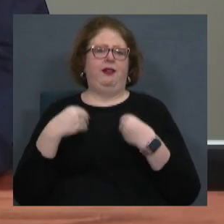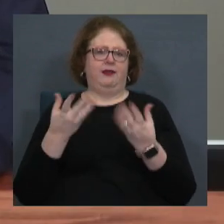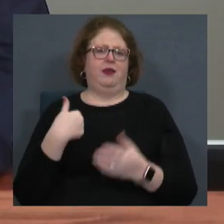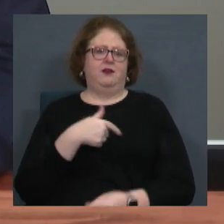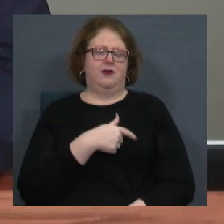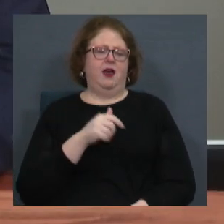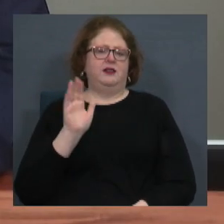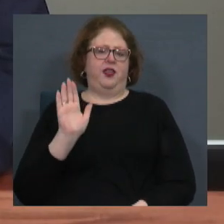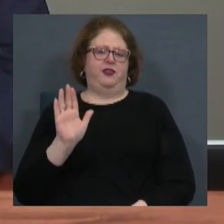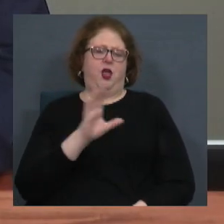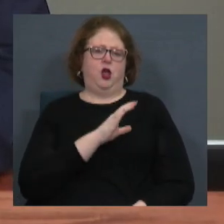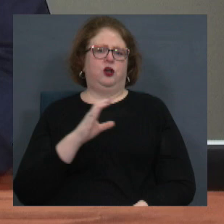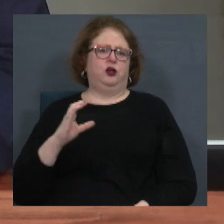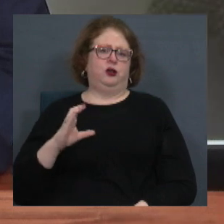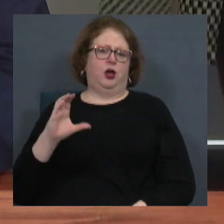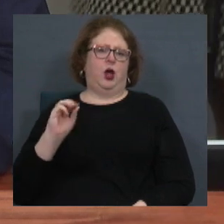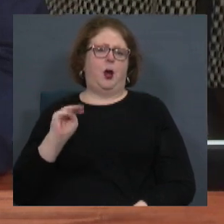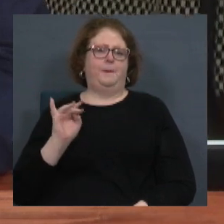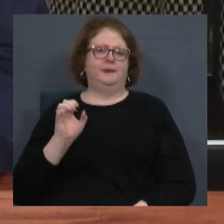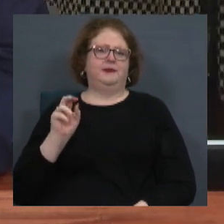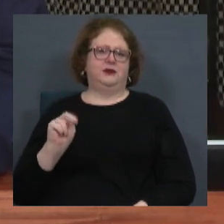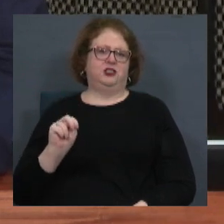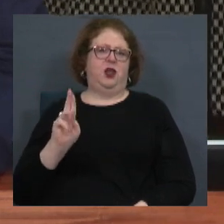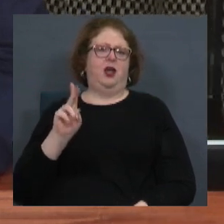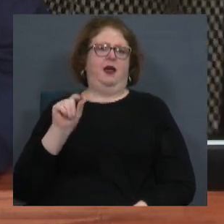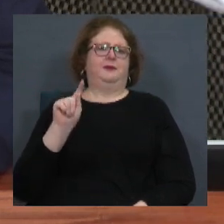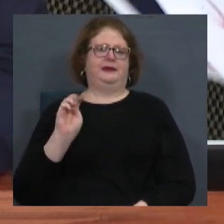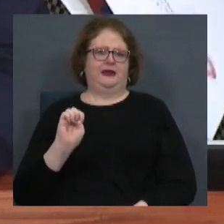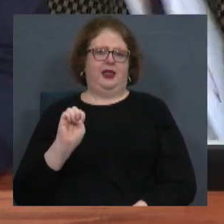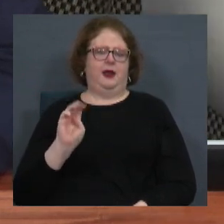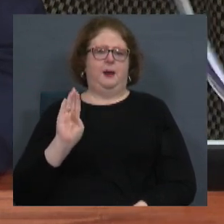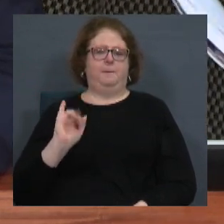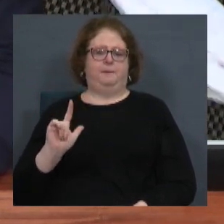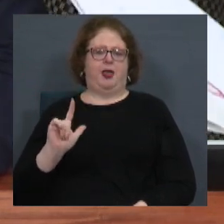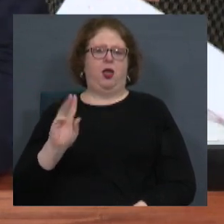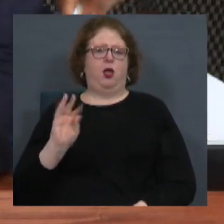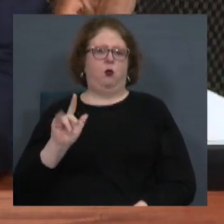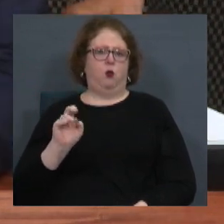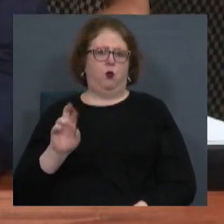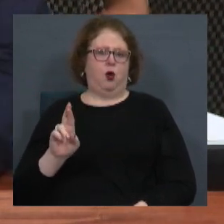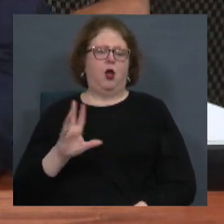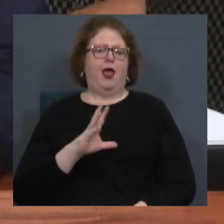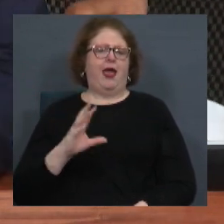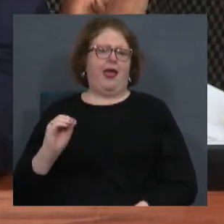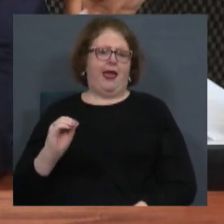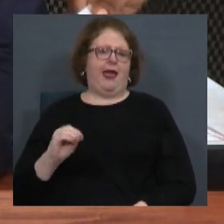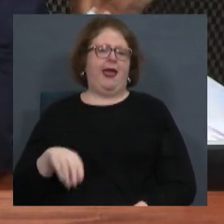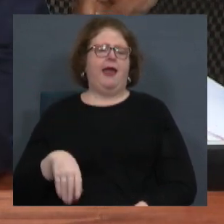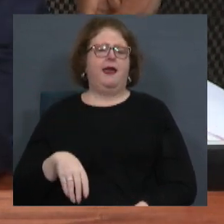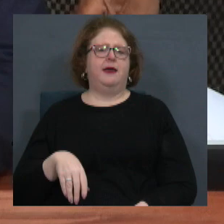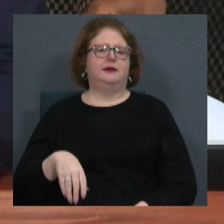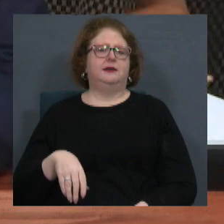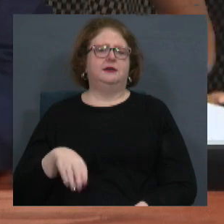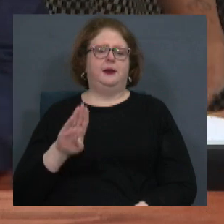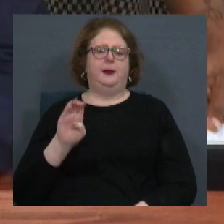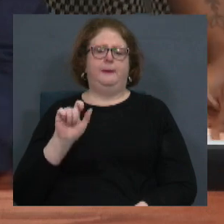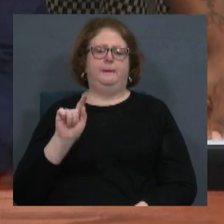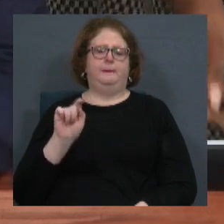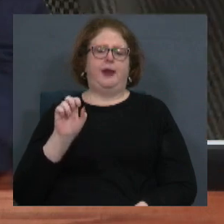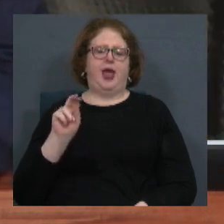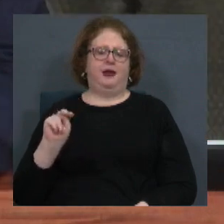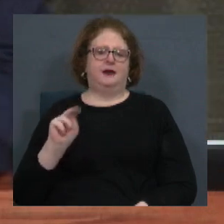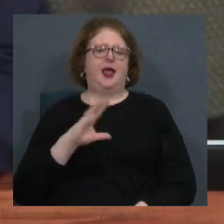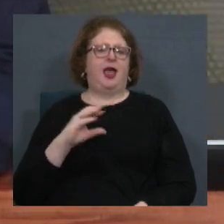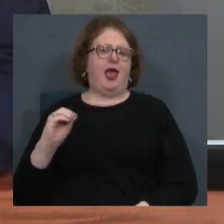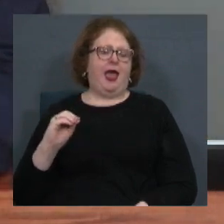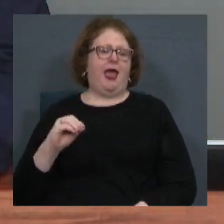Chairman Bill Walker. I also see Commissioner Dr. Harold Betton, alongside Shane Carter, one of